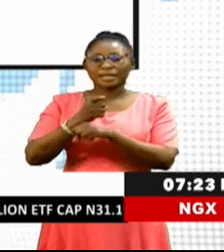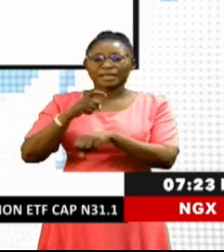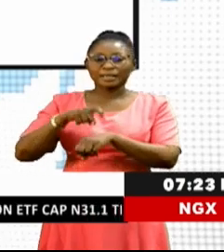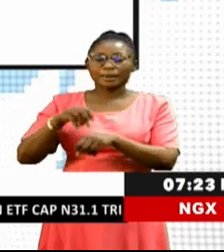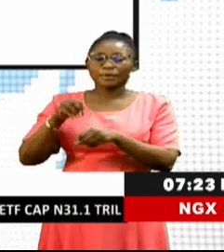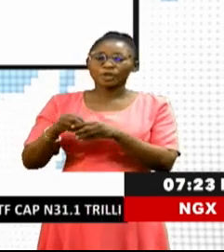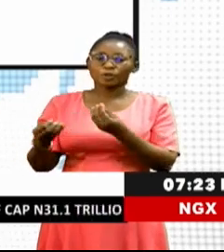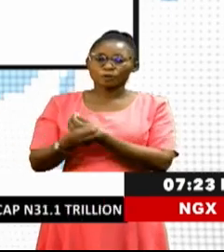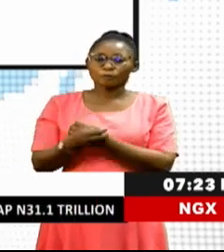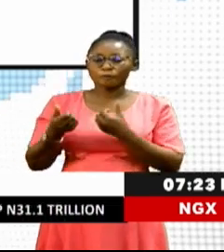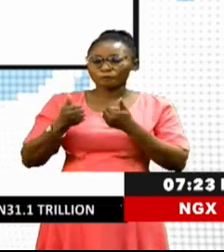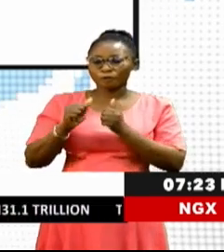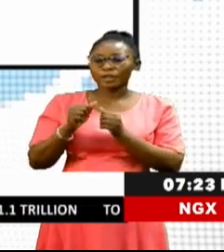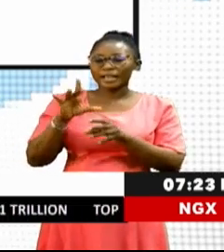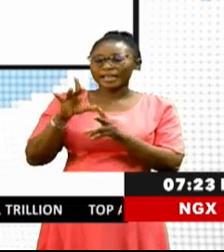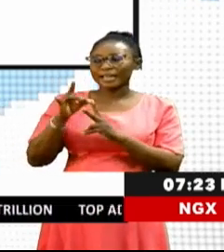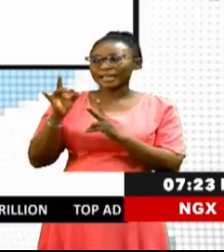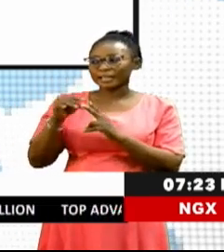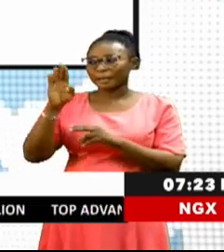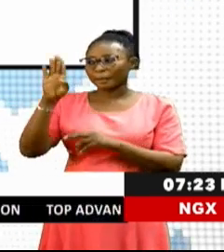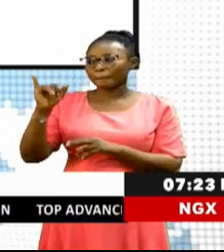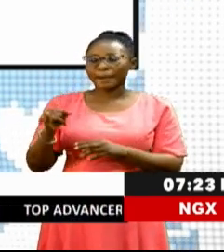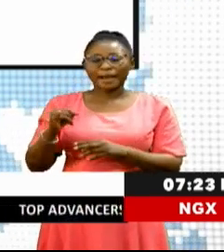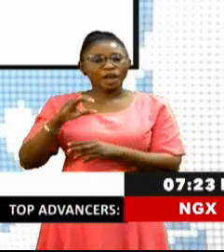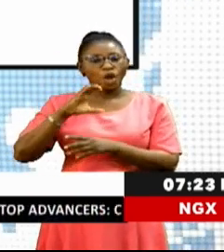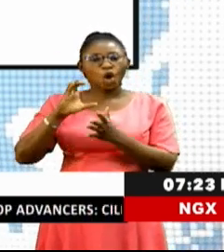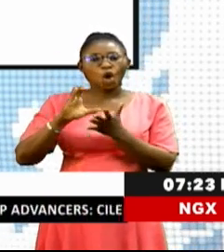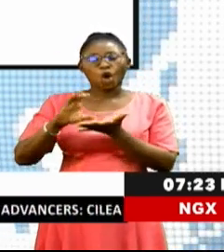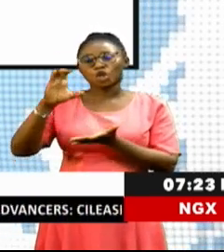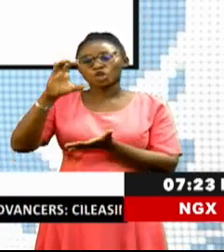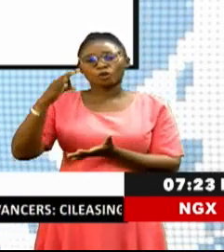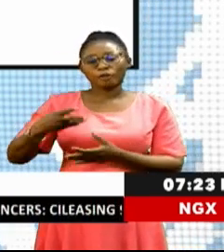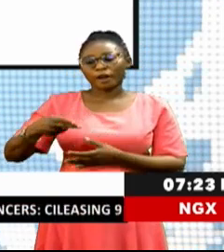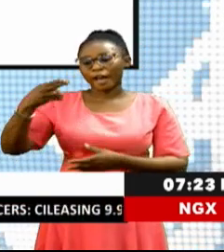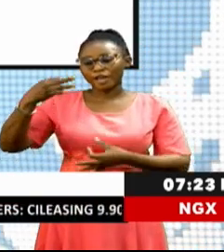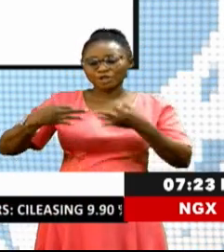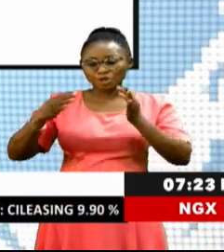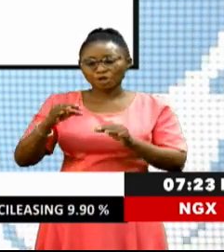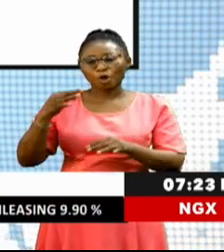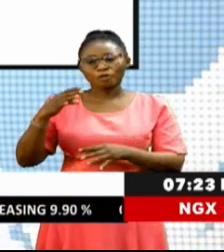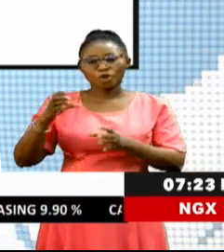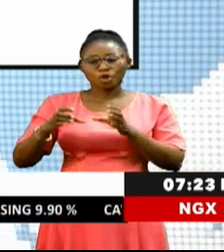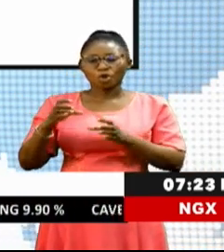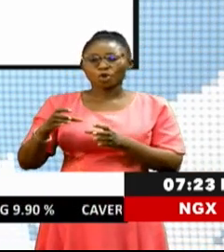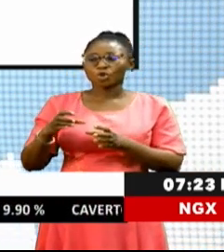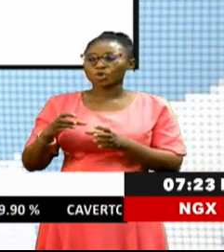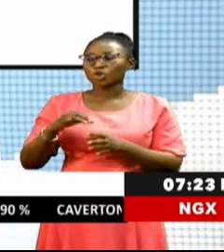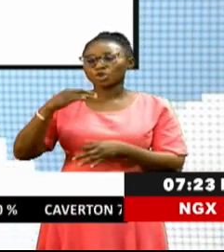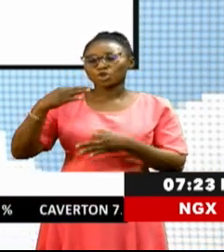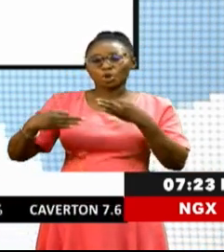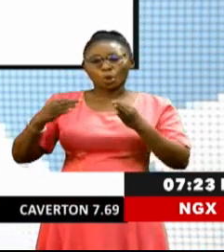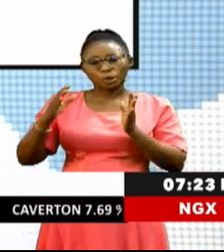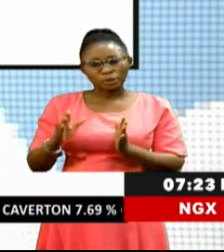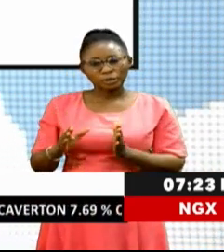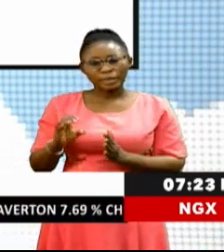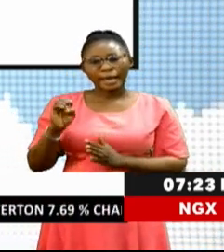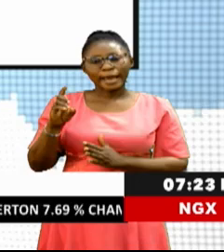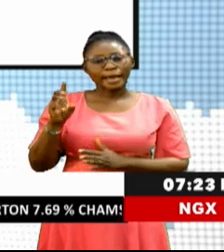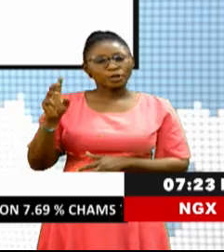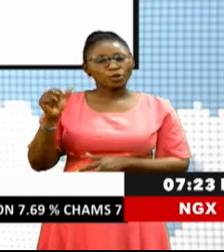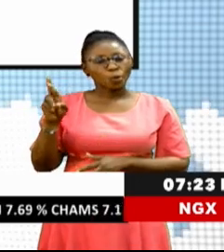Following an election by the College of Five Judges of the Court, Justice Ricardo succeeds Justice Edward